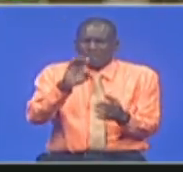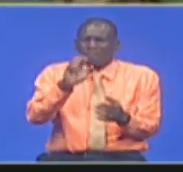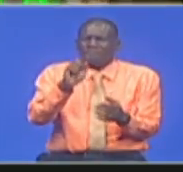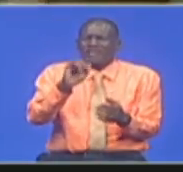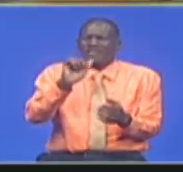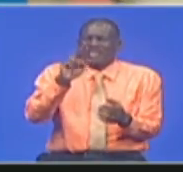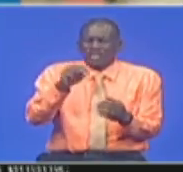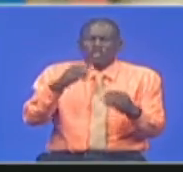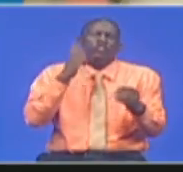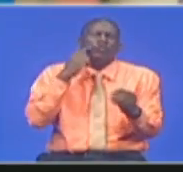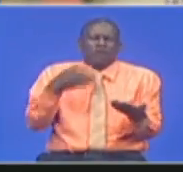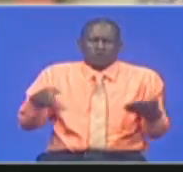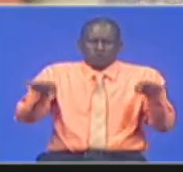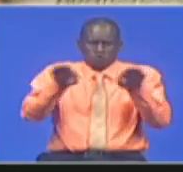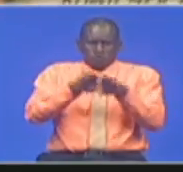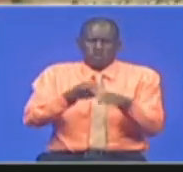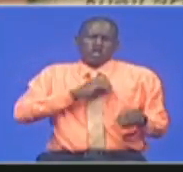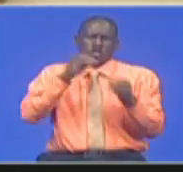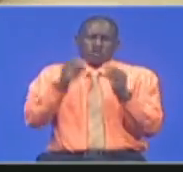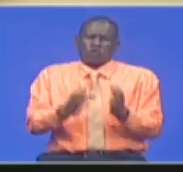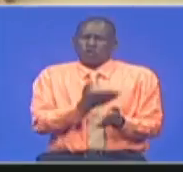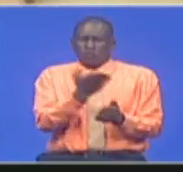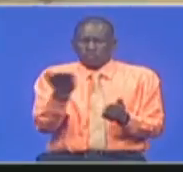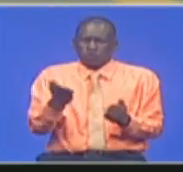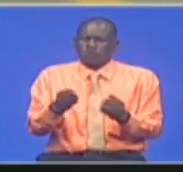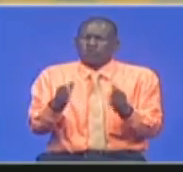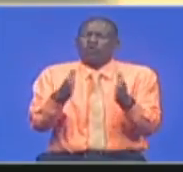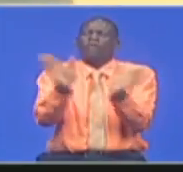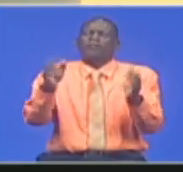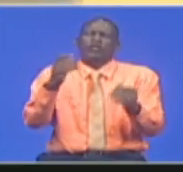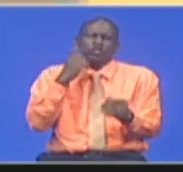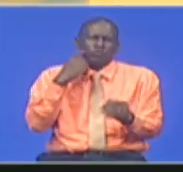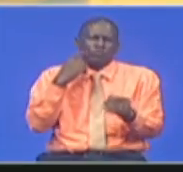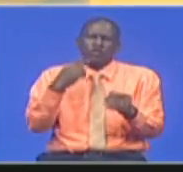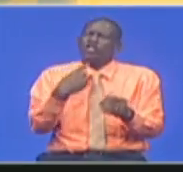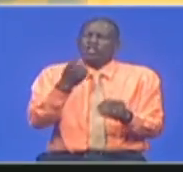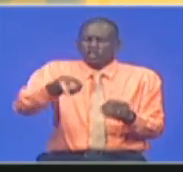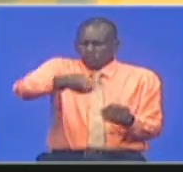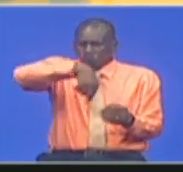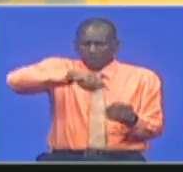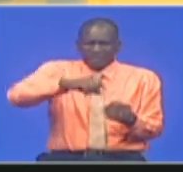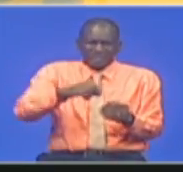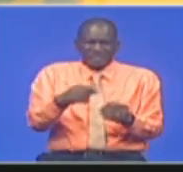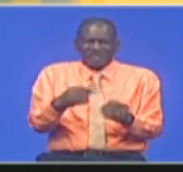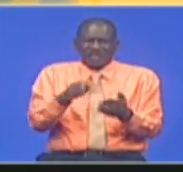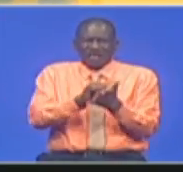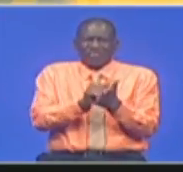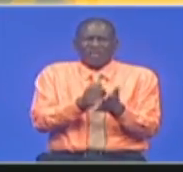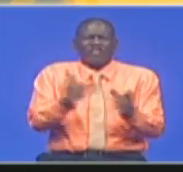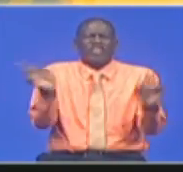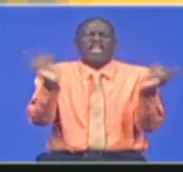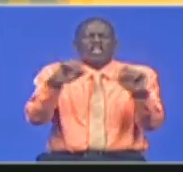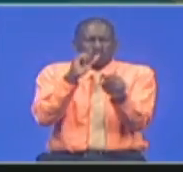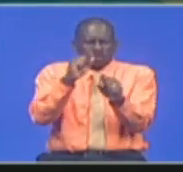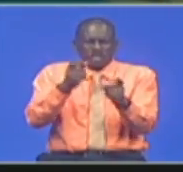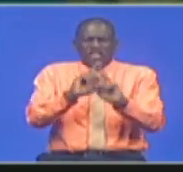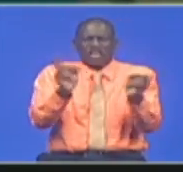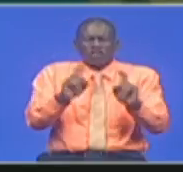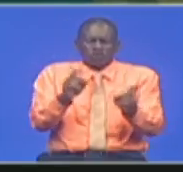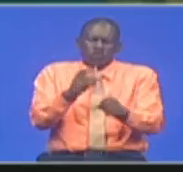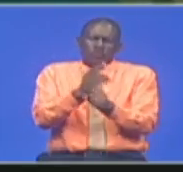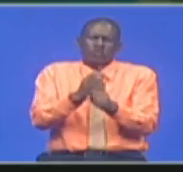shops closed. The owners of those that were still open also told us off camera that they are not operating under the